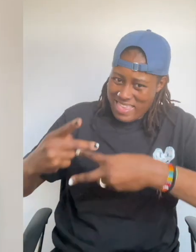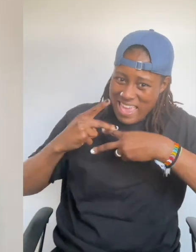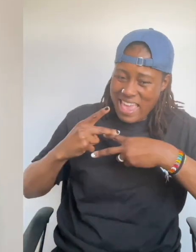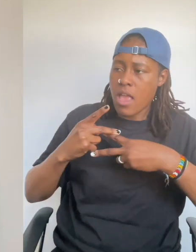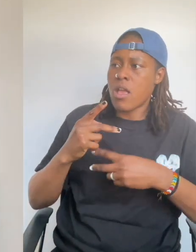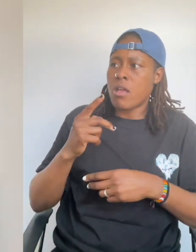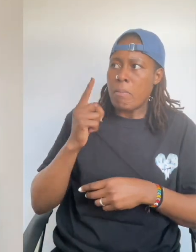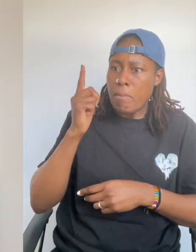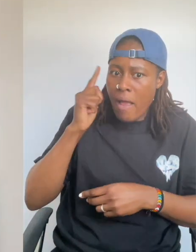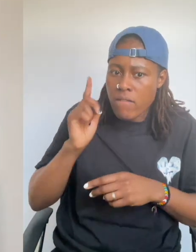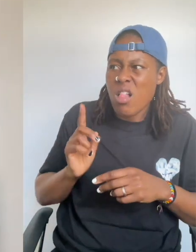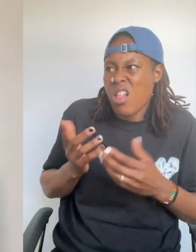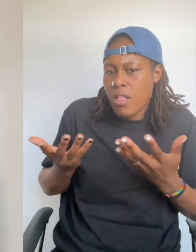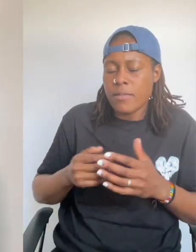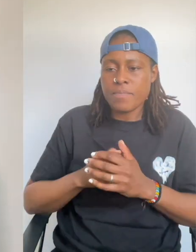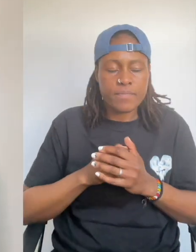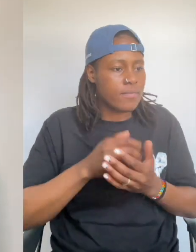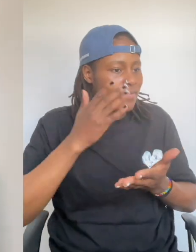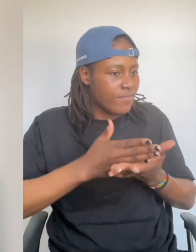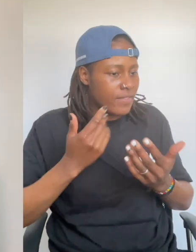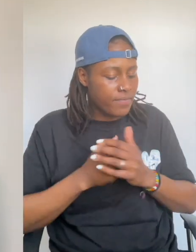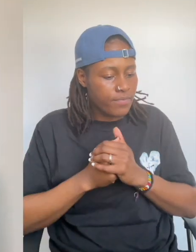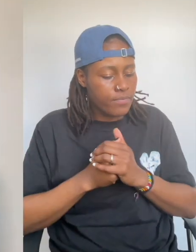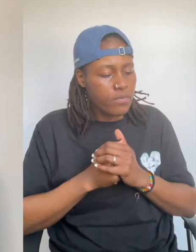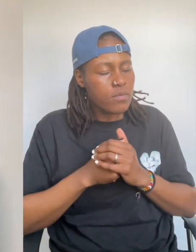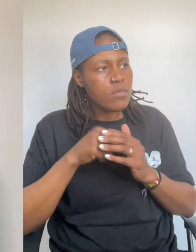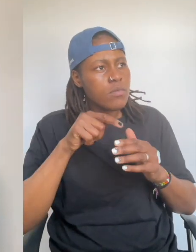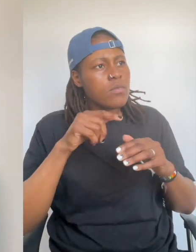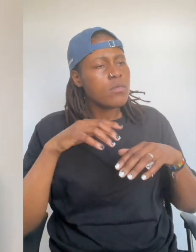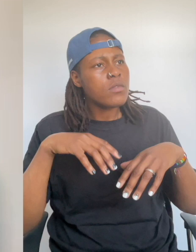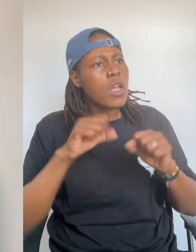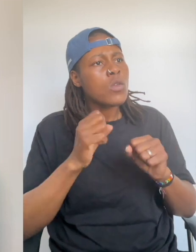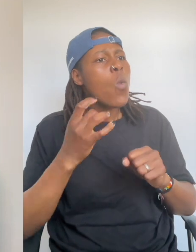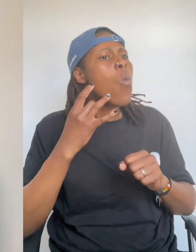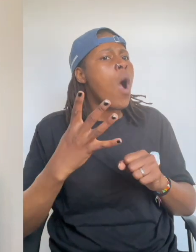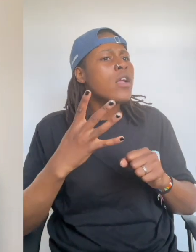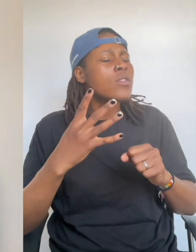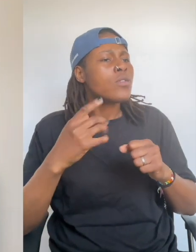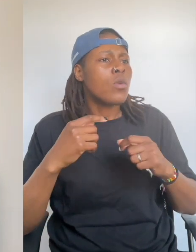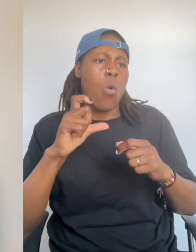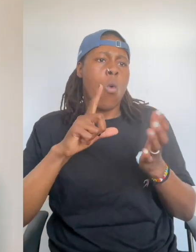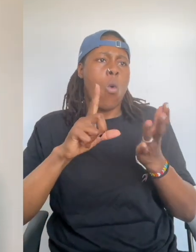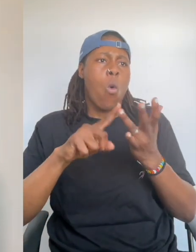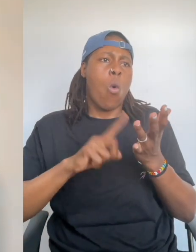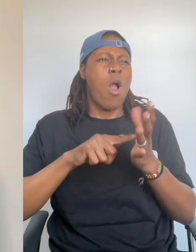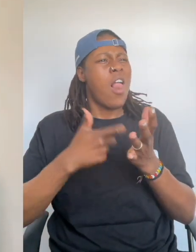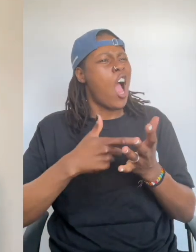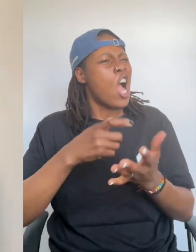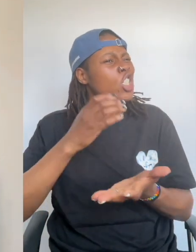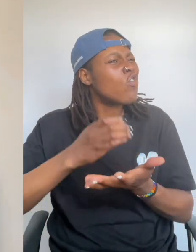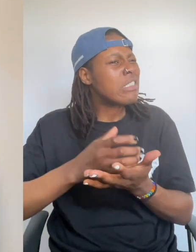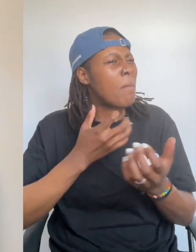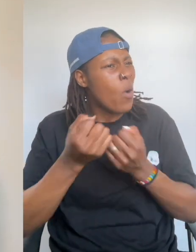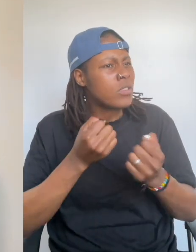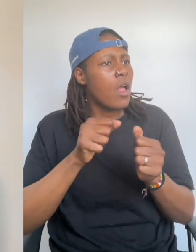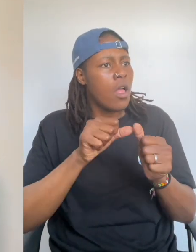being mindful, I guess. No, definitely. So you sort of started off in sort of white collar or charity fight sort of thing. You've Yeah, transitioned